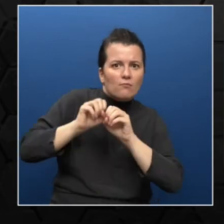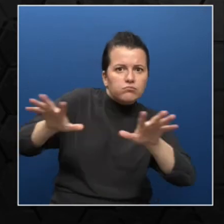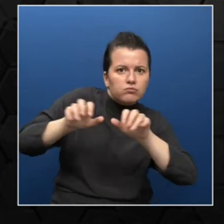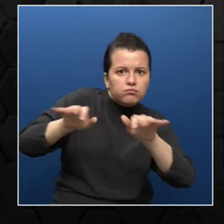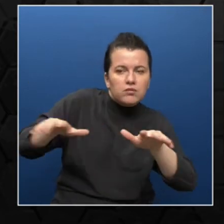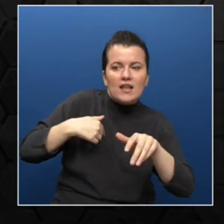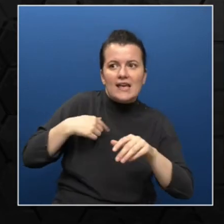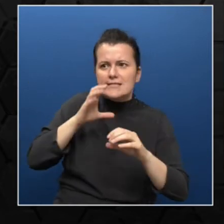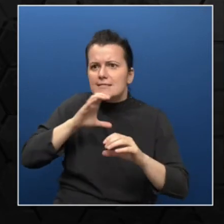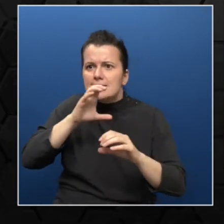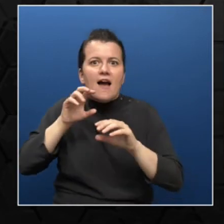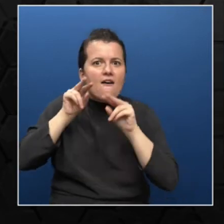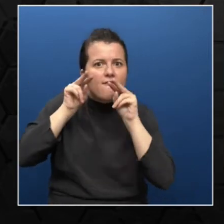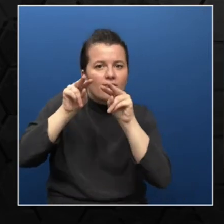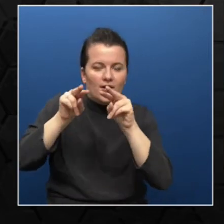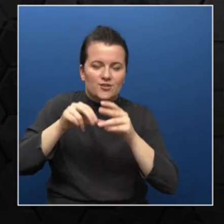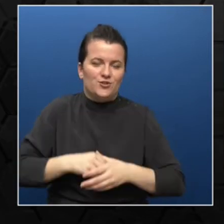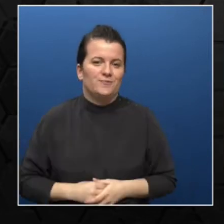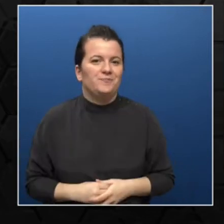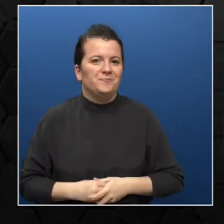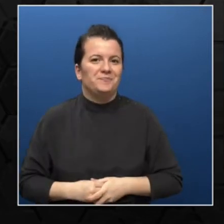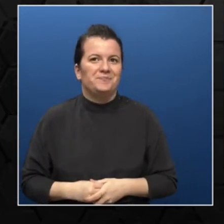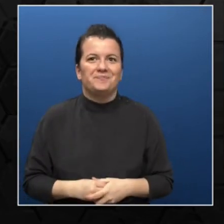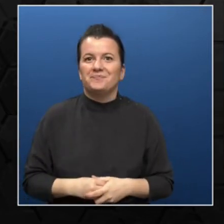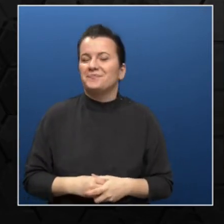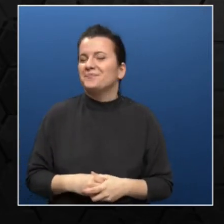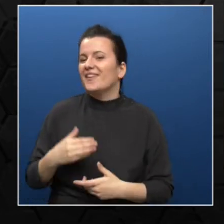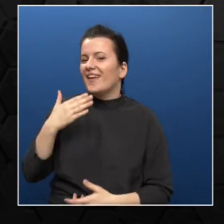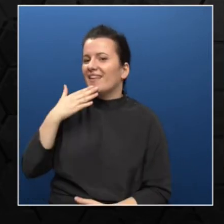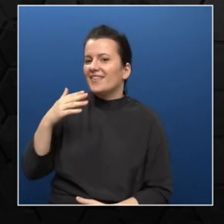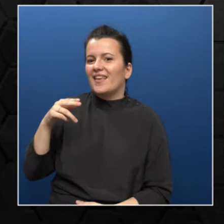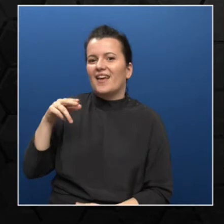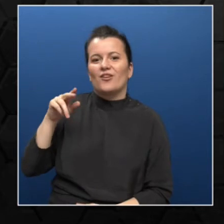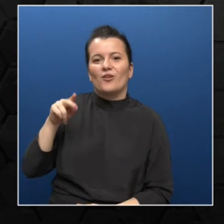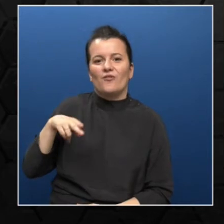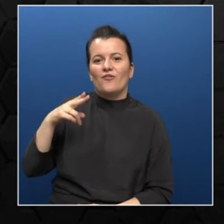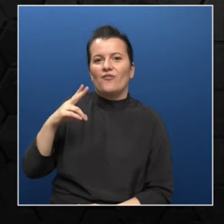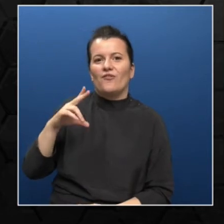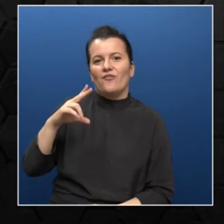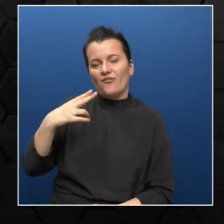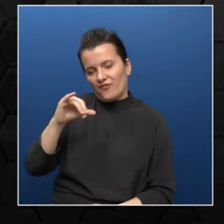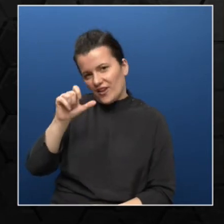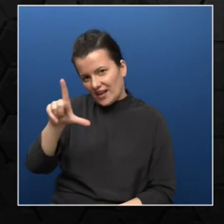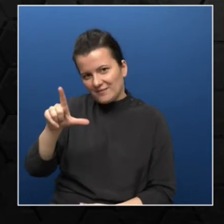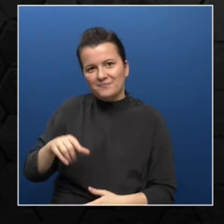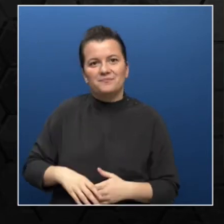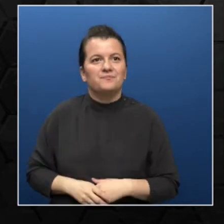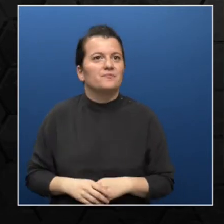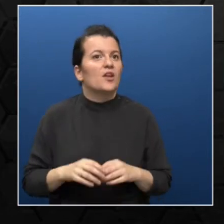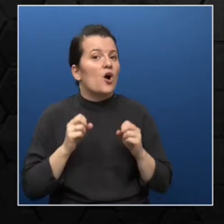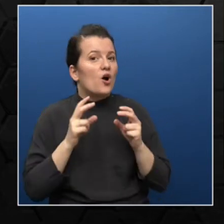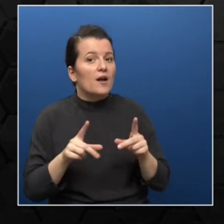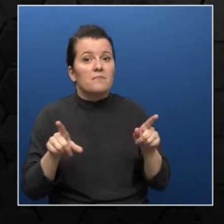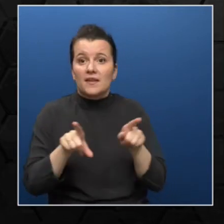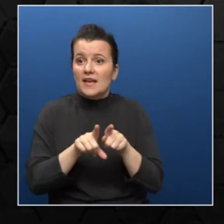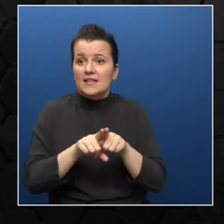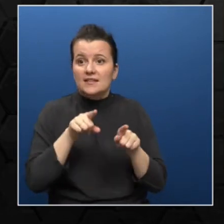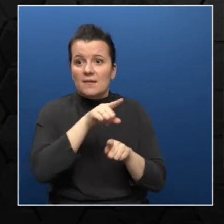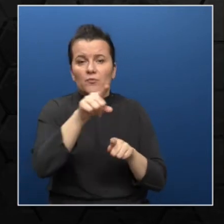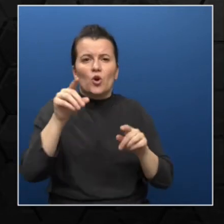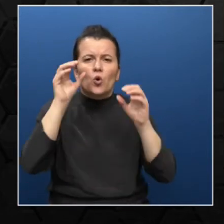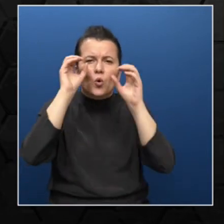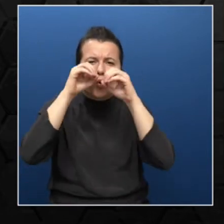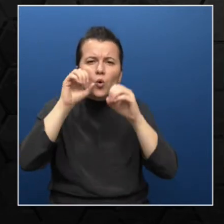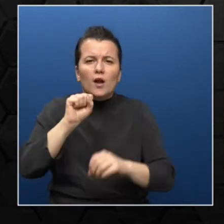Thank you, Philip. Those were really great points. A few more things that I'd like to add is you can always check out Google Scholar profiles of most